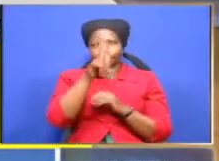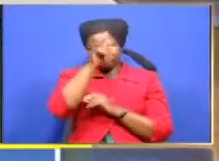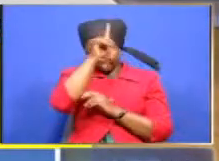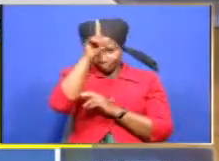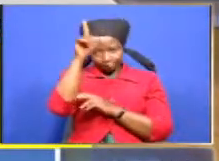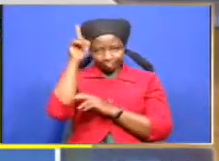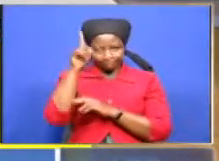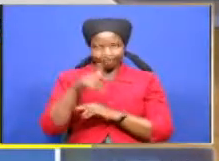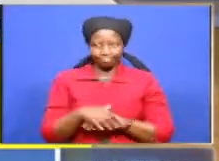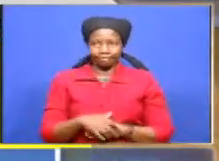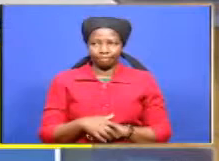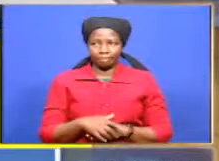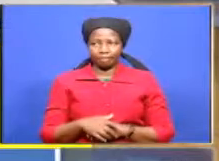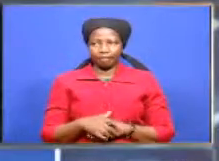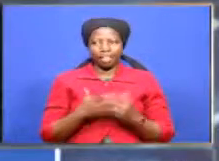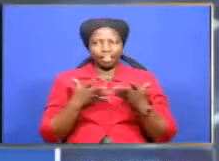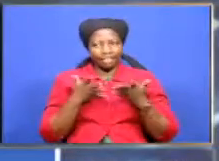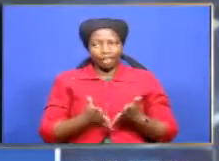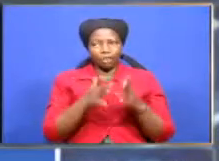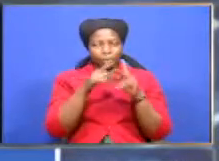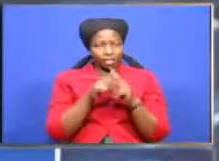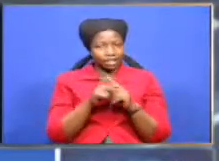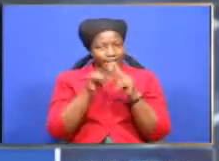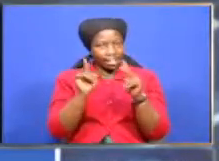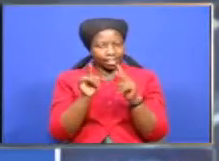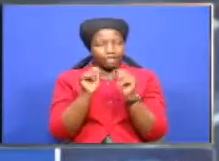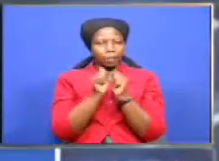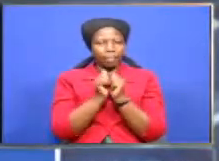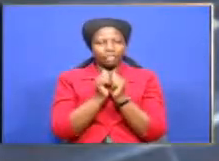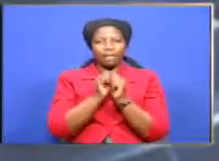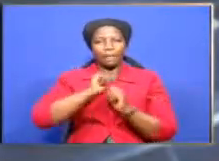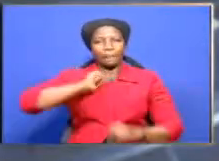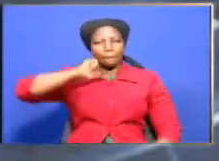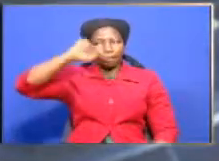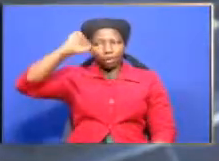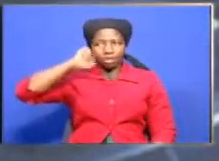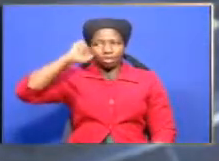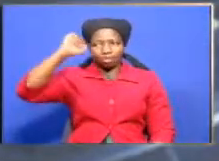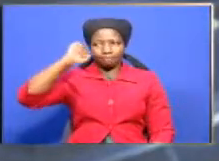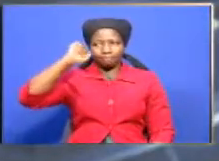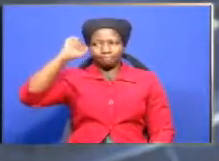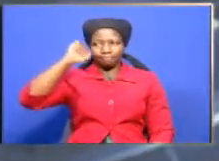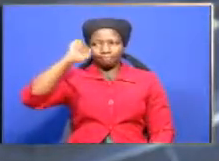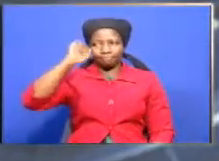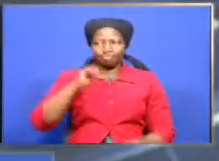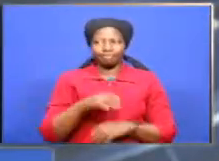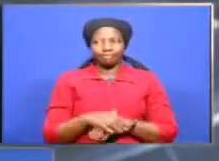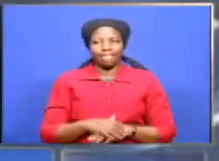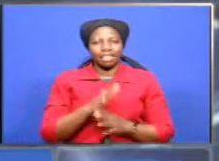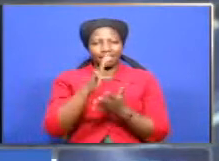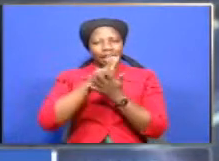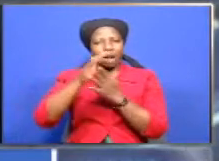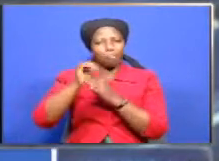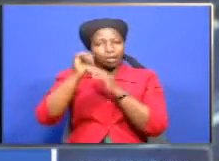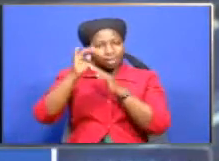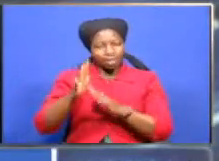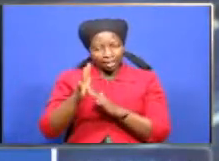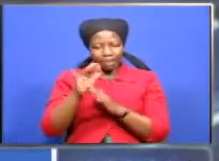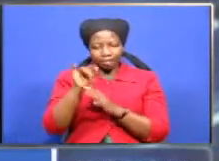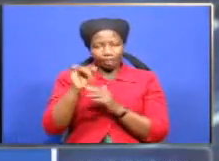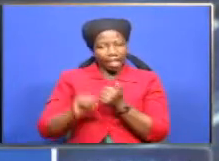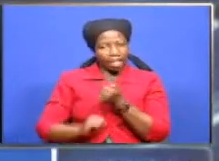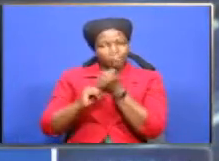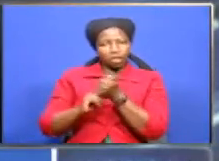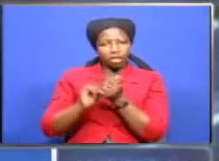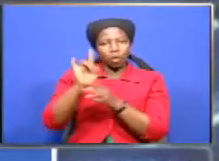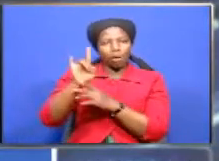Lucy Maura. Now, we begin with the politics of the day. A section of leaders allied to one